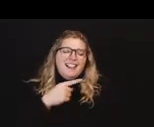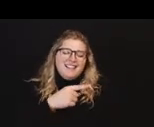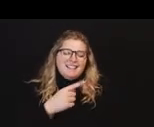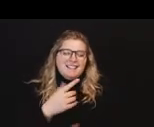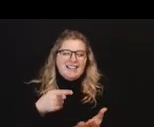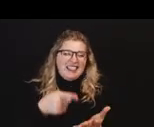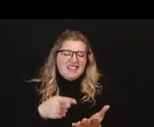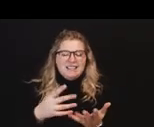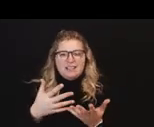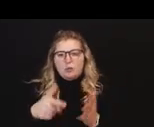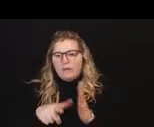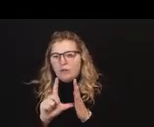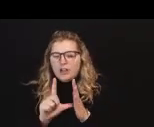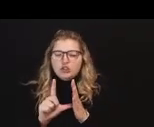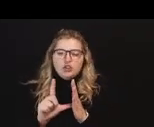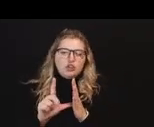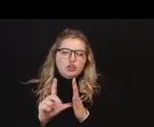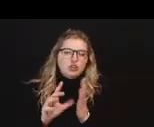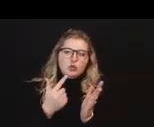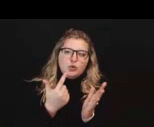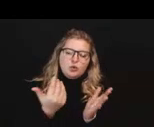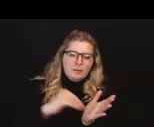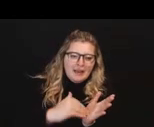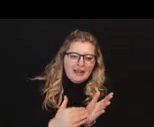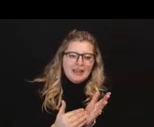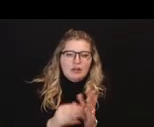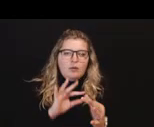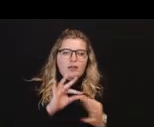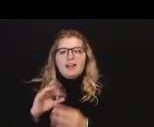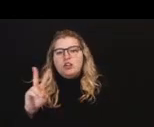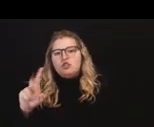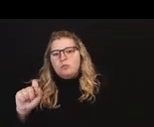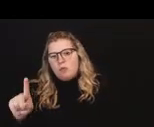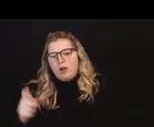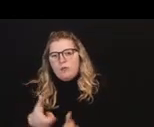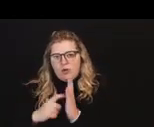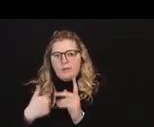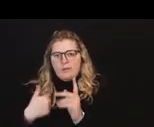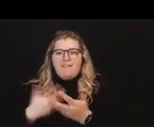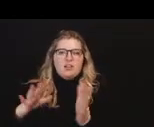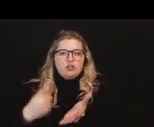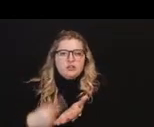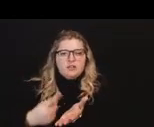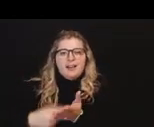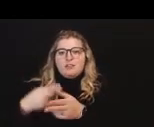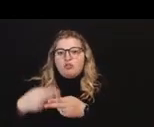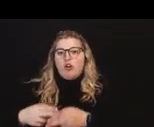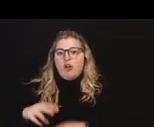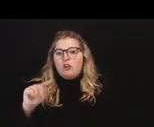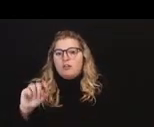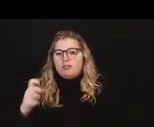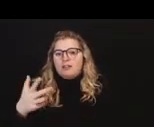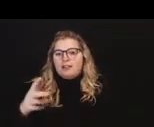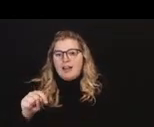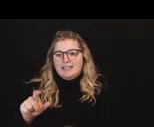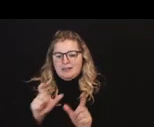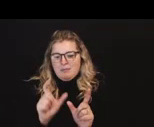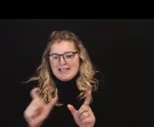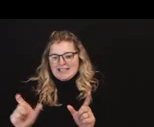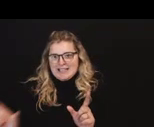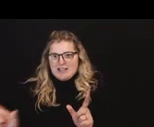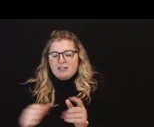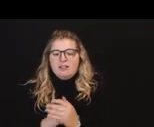little repeat related to one WCAG 2.1 requirement we talked about before, and that is text spacing. So this is